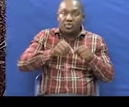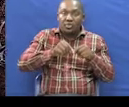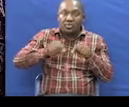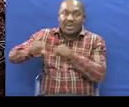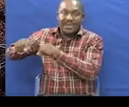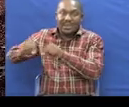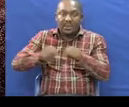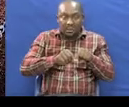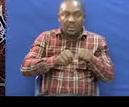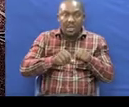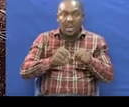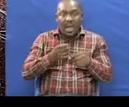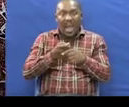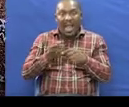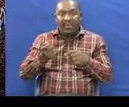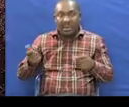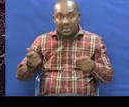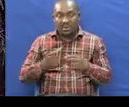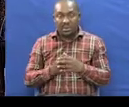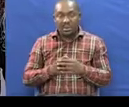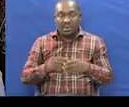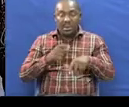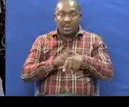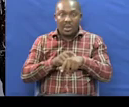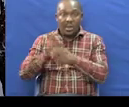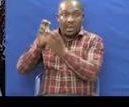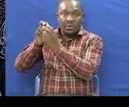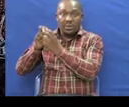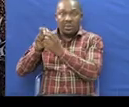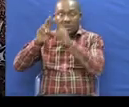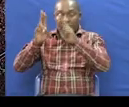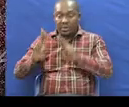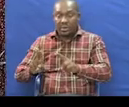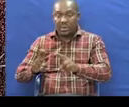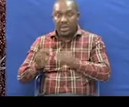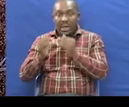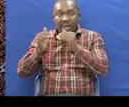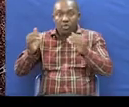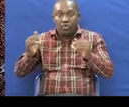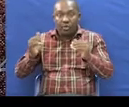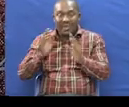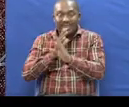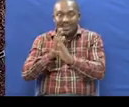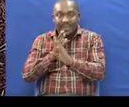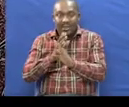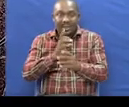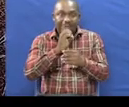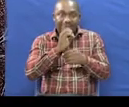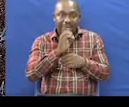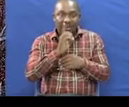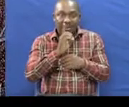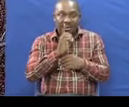However, when it is in electronic structure in a neutral state, it is d orbital, it